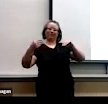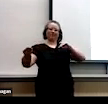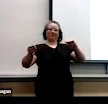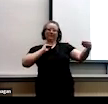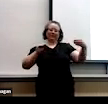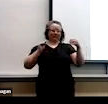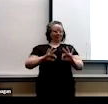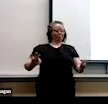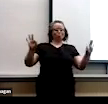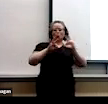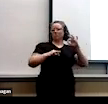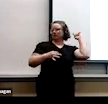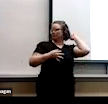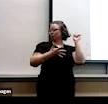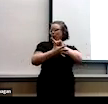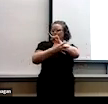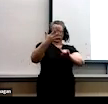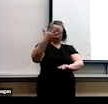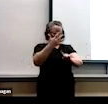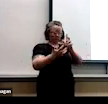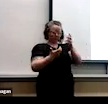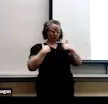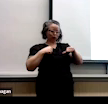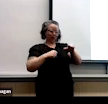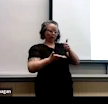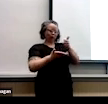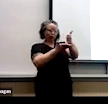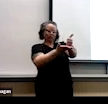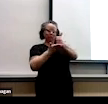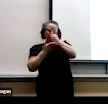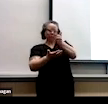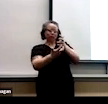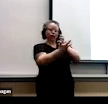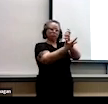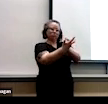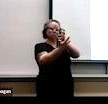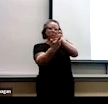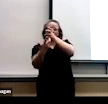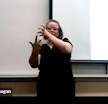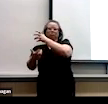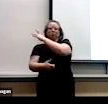patient situations. So I hope we'll have lots of opportunity for discussion.